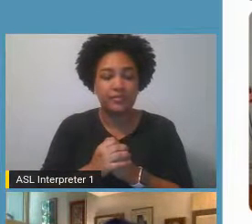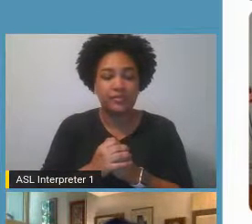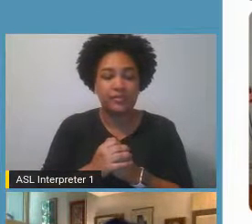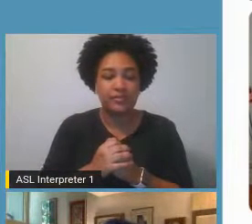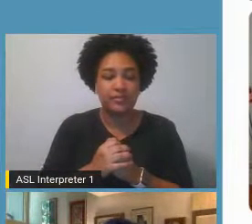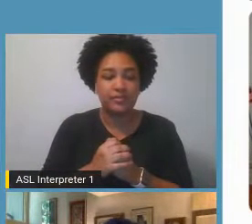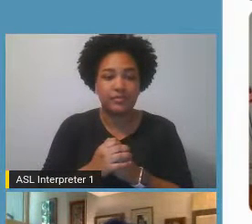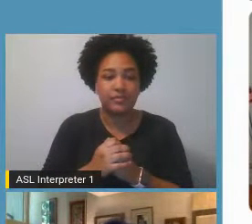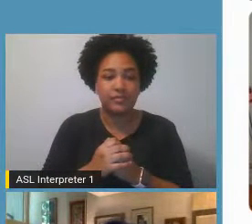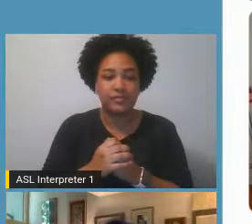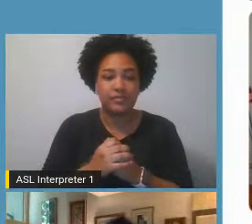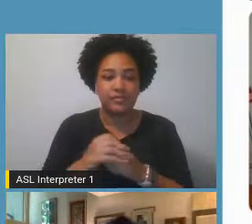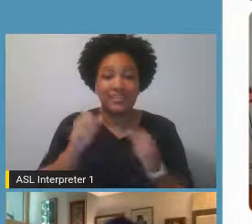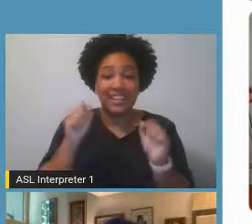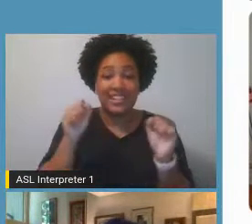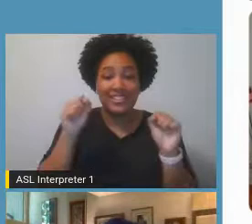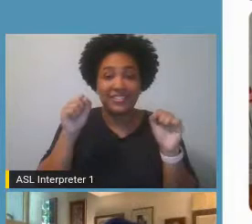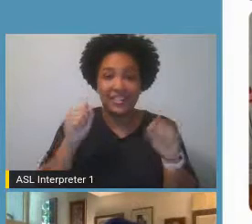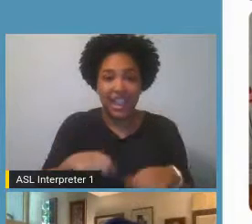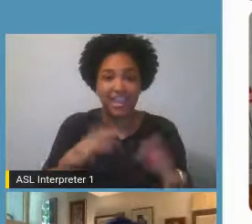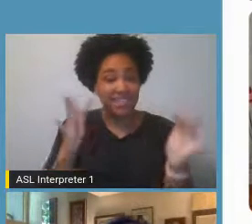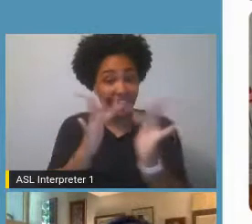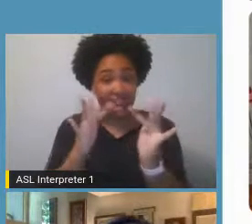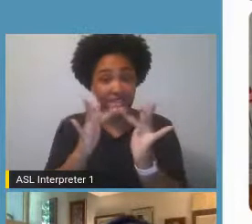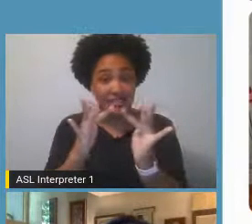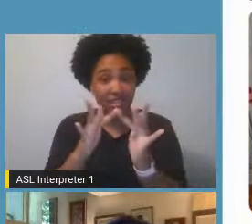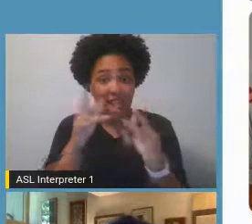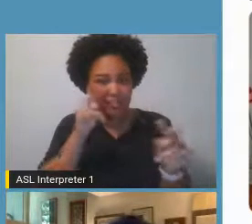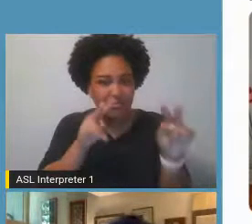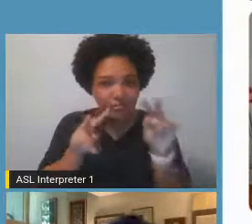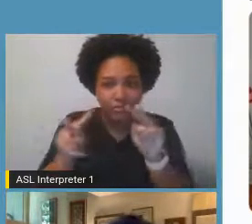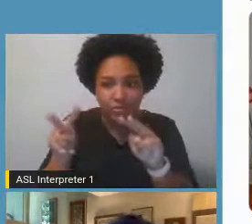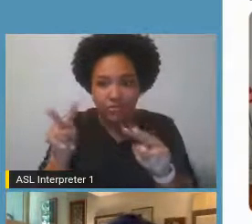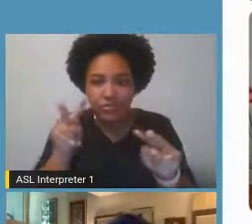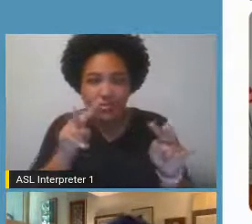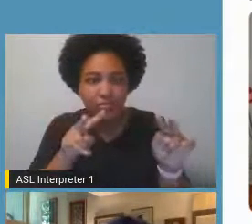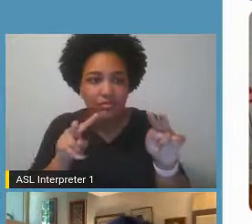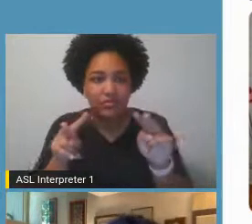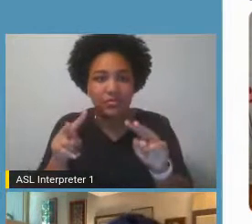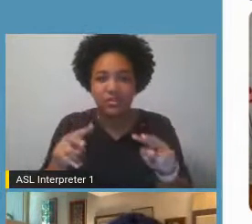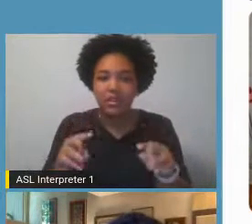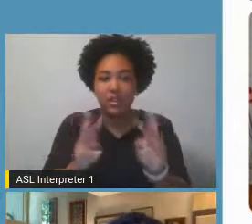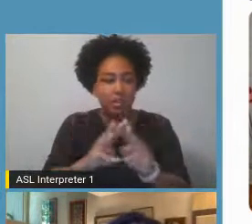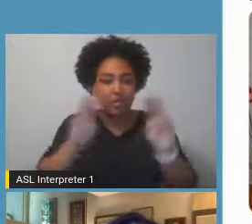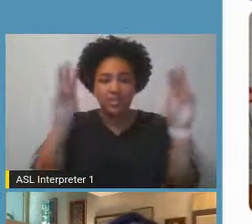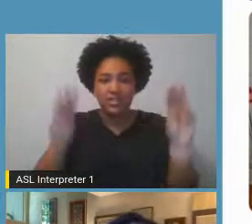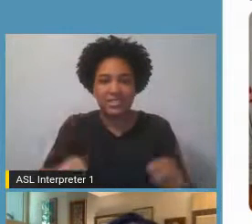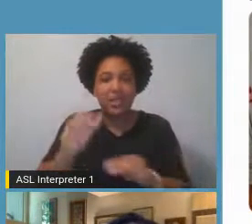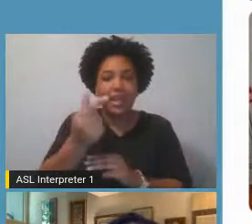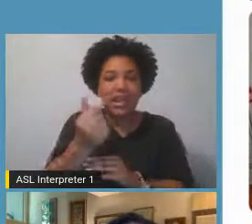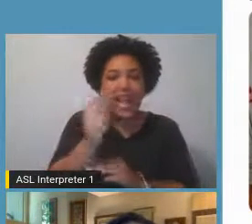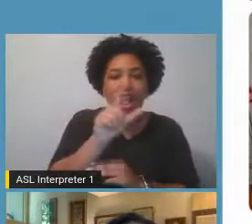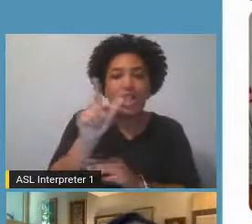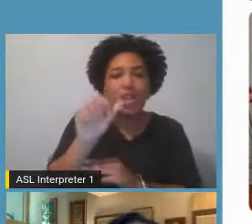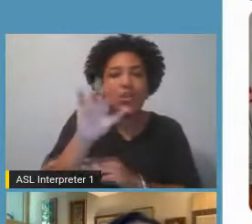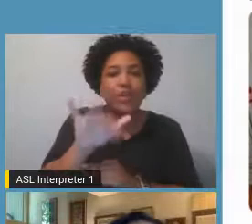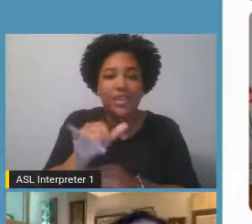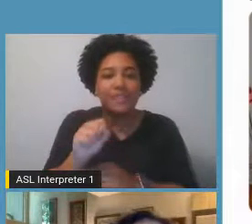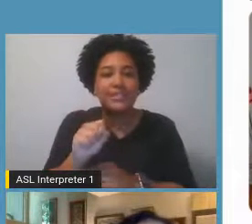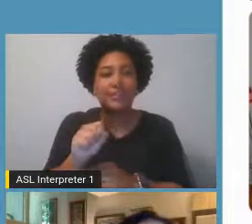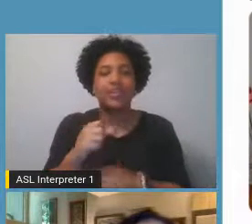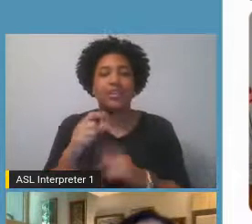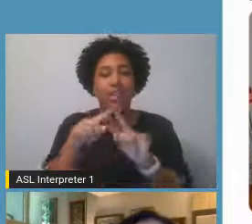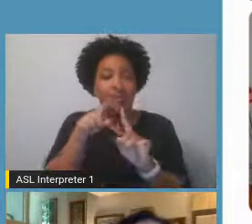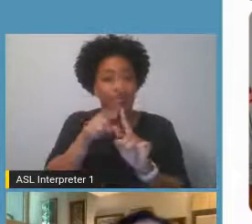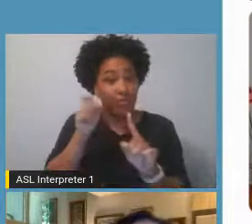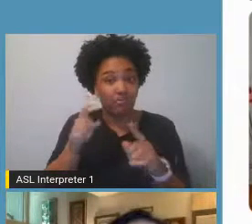tour in your living room or wherever you are of the world's greatest museums and galleries. And so you've got themes